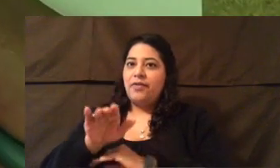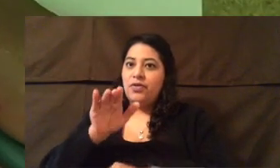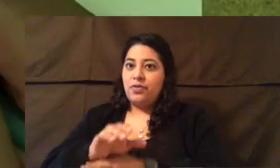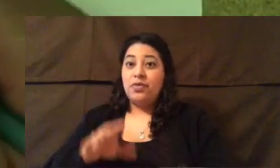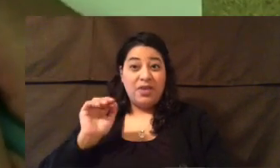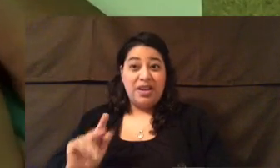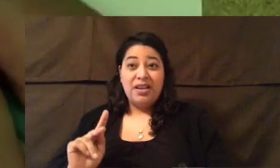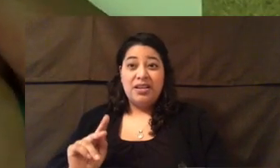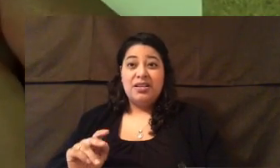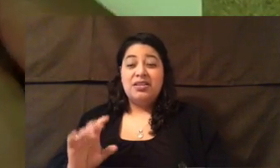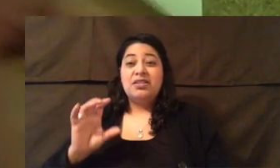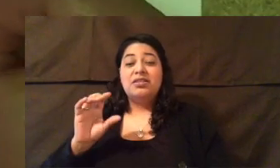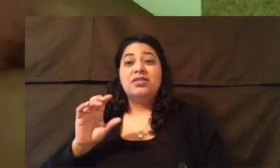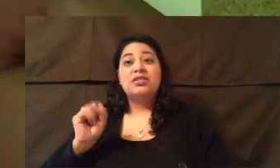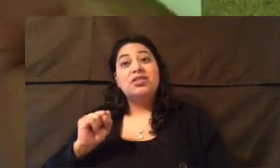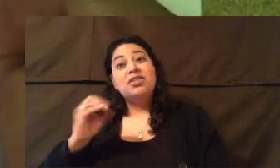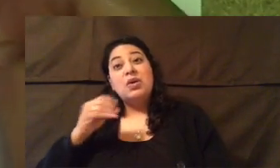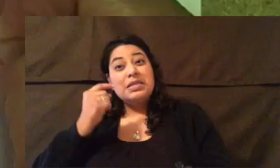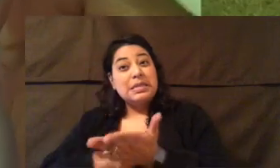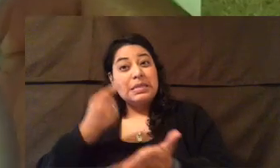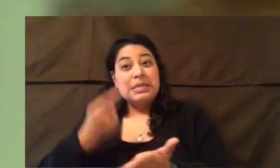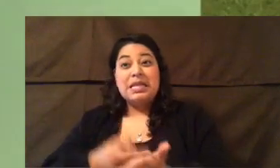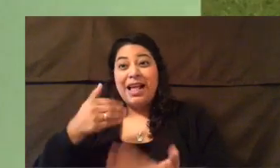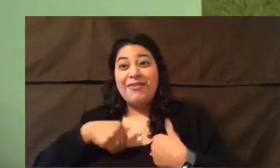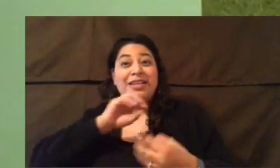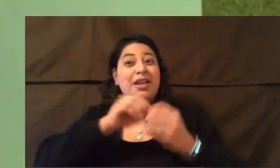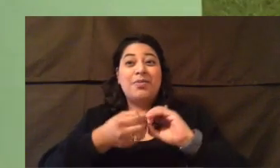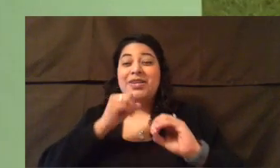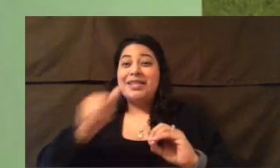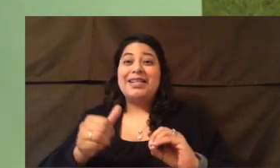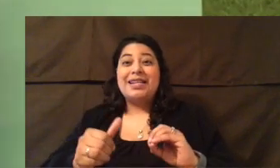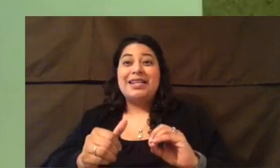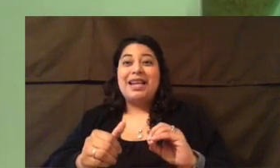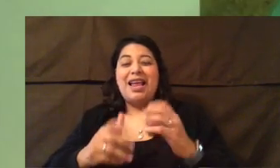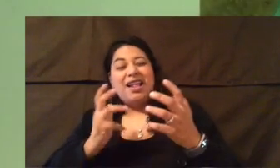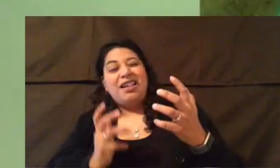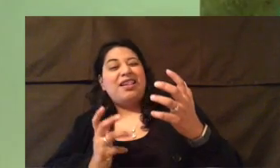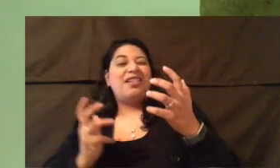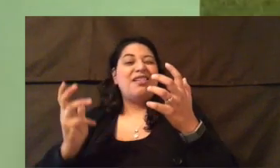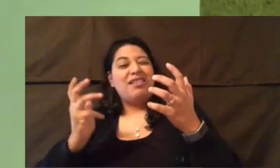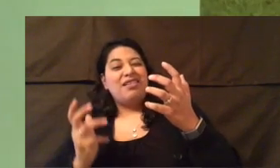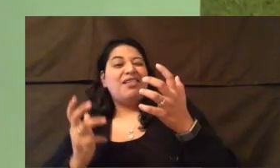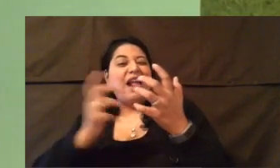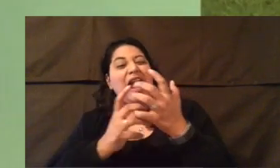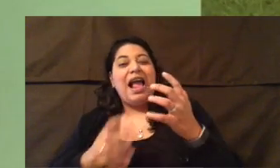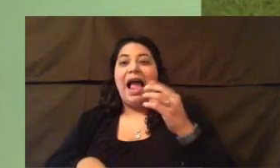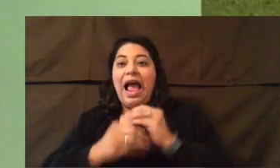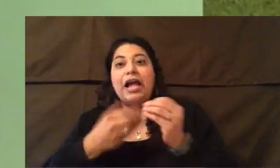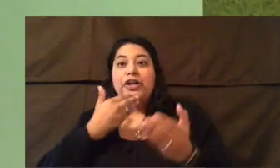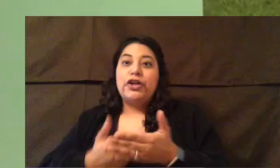finished by 8 p.m. Okay, so sometimes I have numbers that are not going